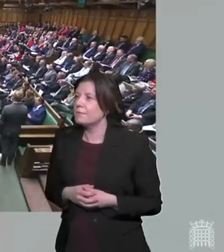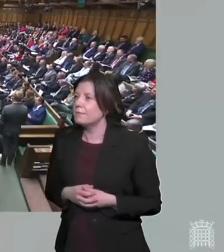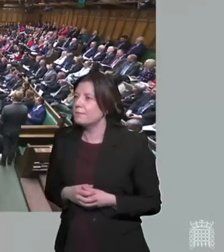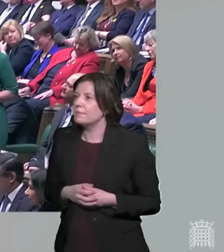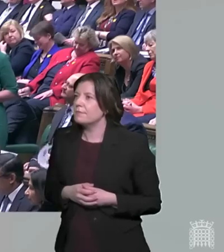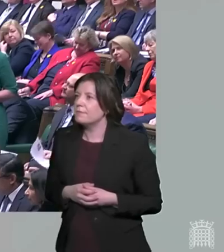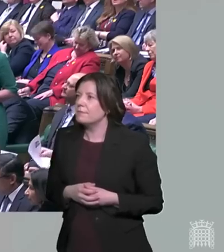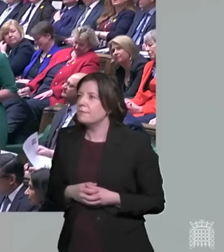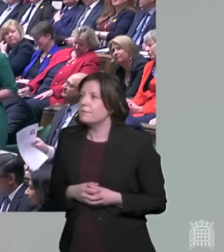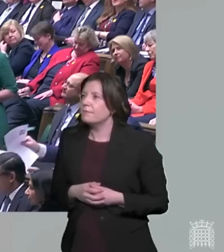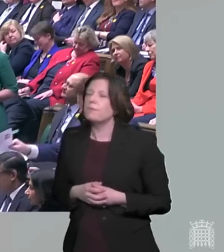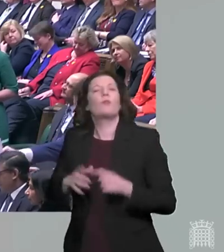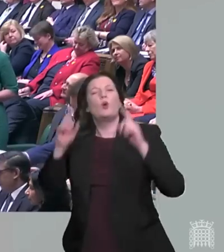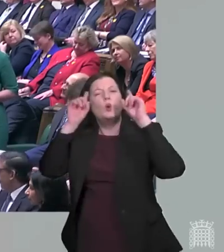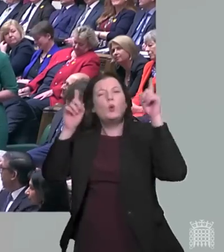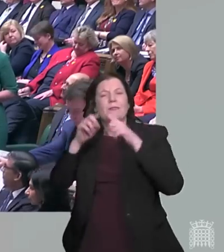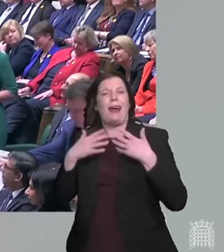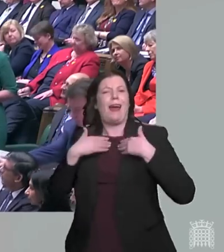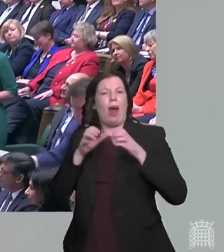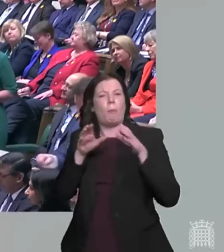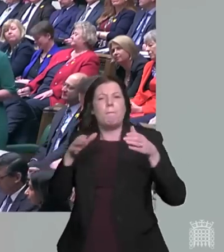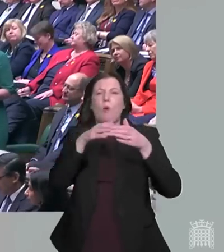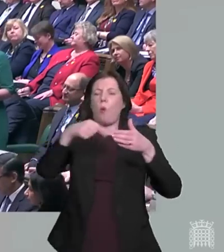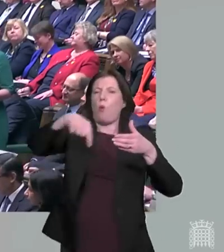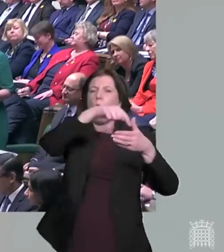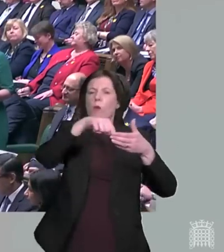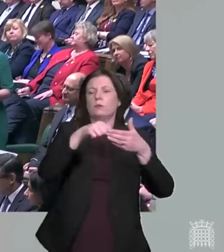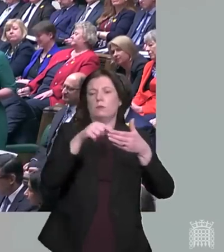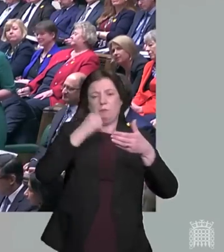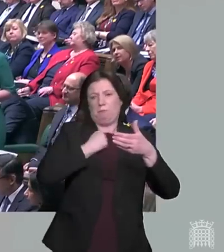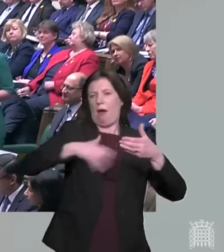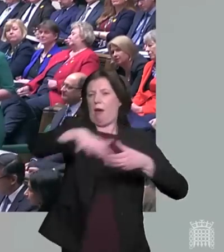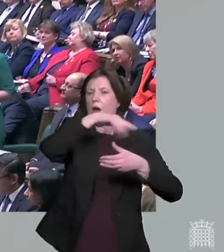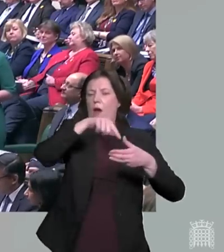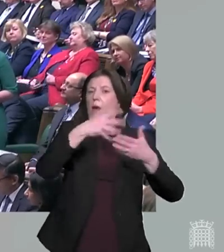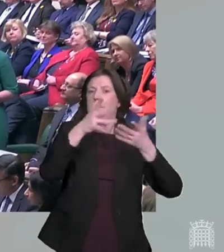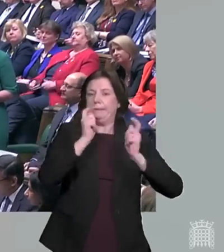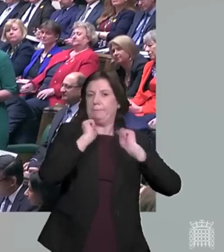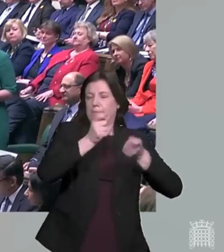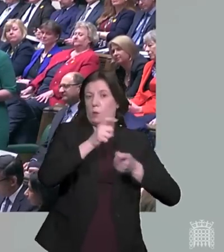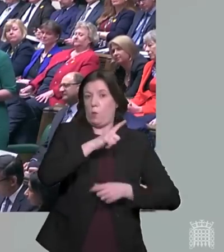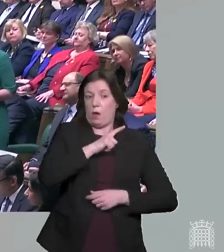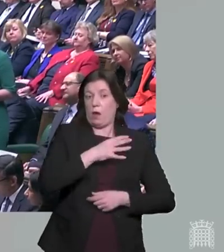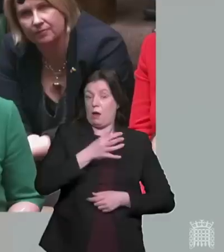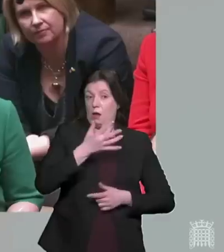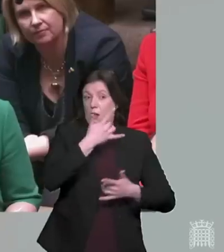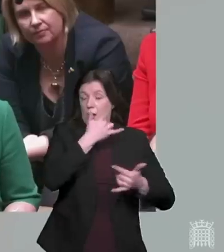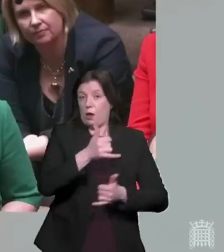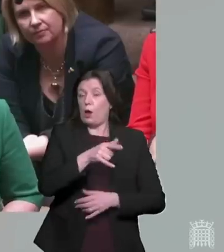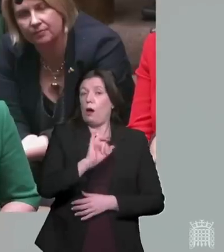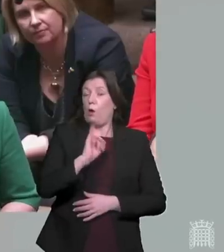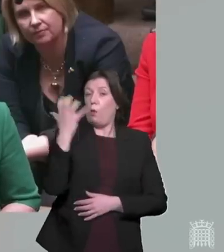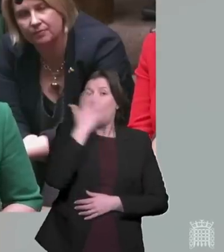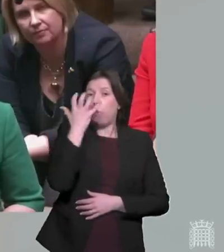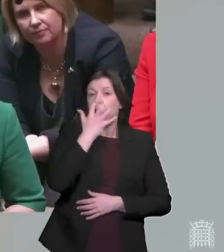Cadwallader University Health Board was yet again put in special measures. The chairman and the whole board resigned en